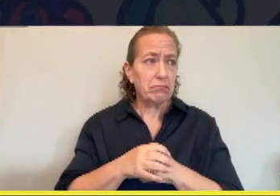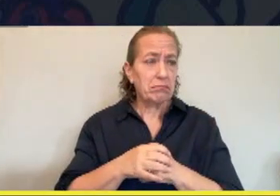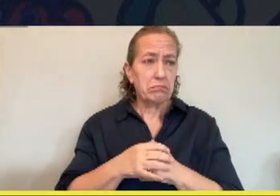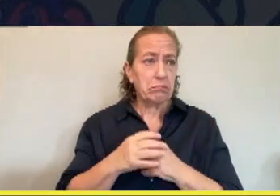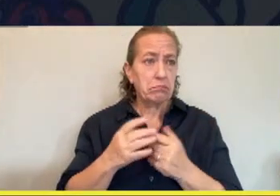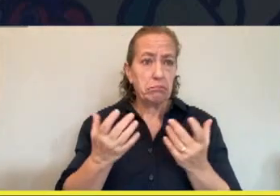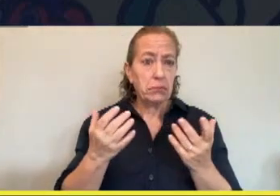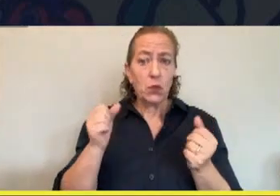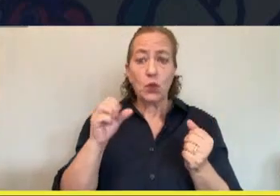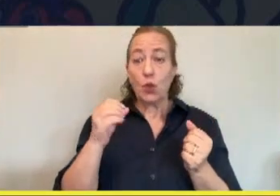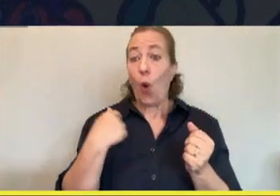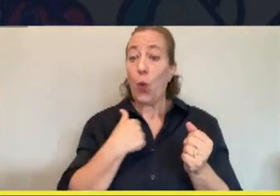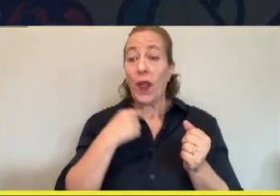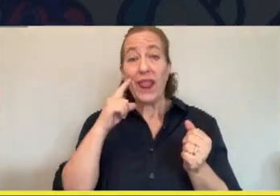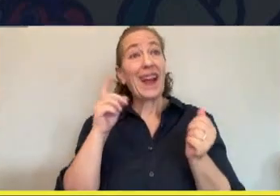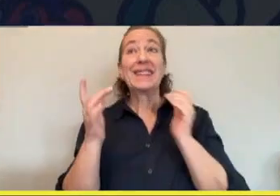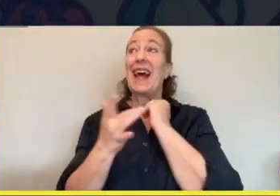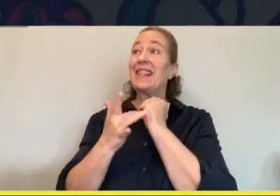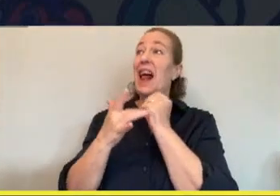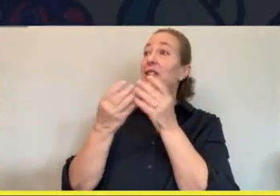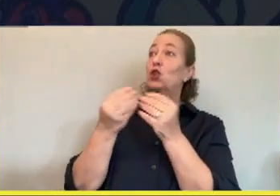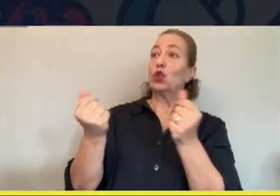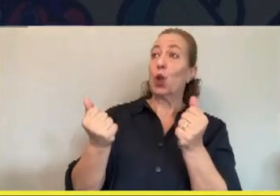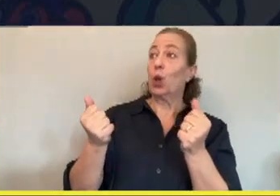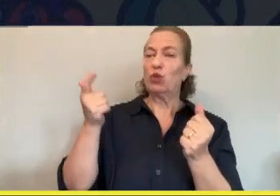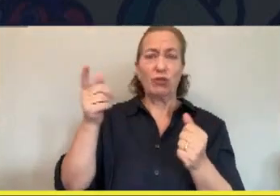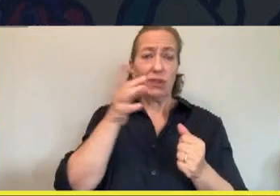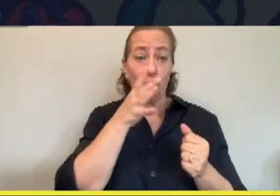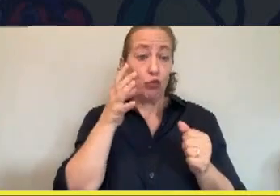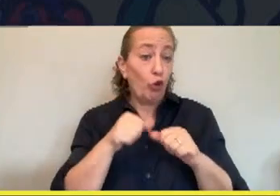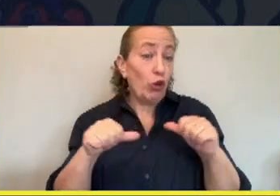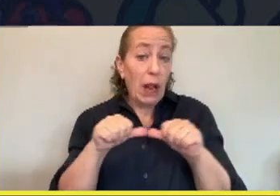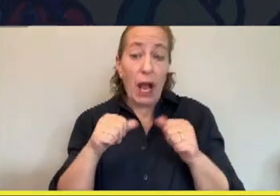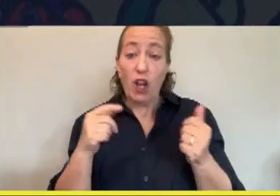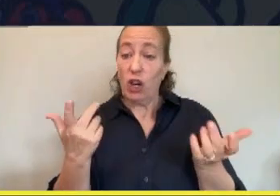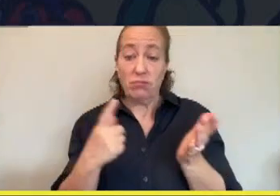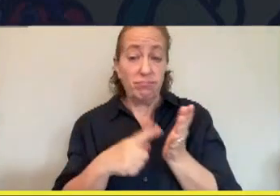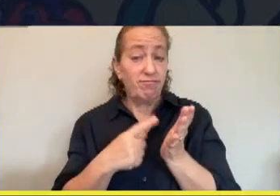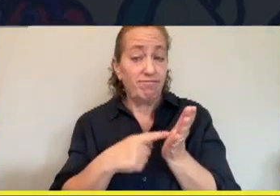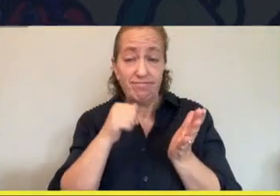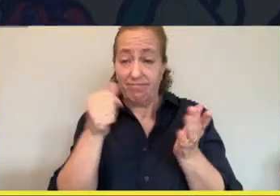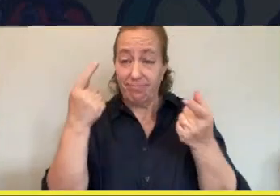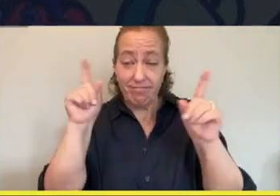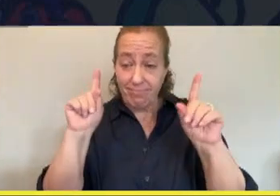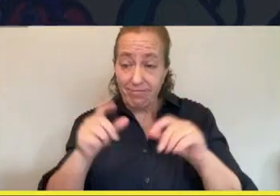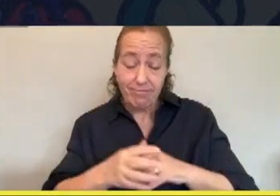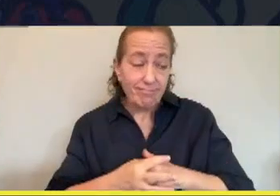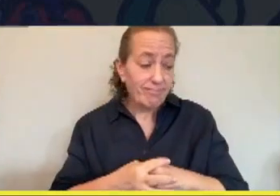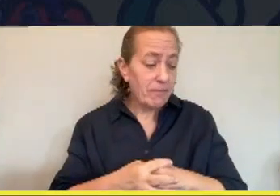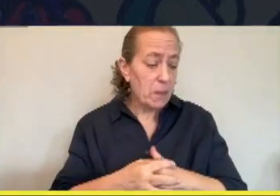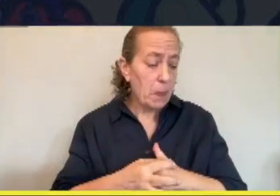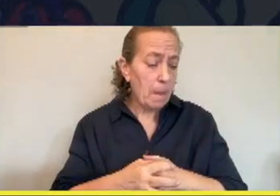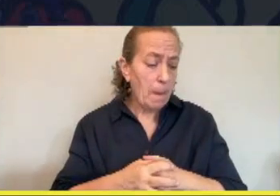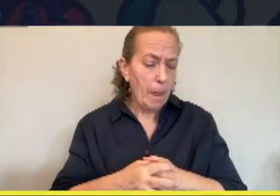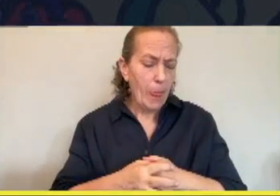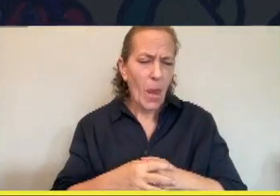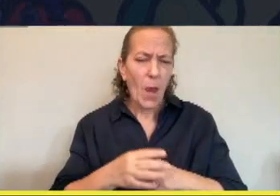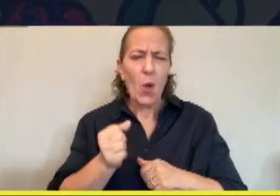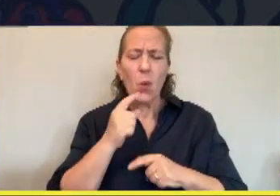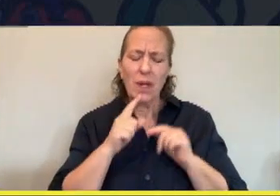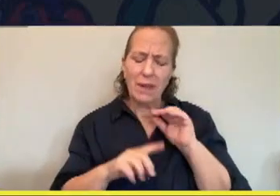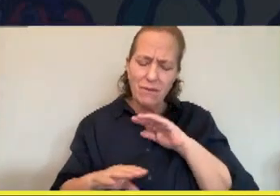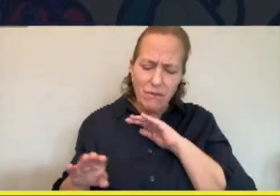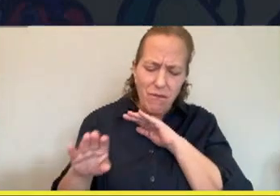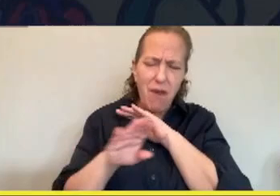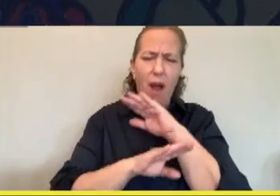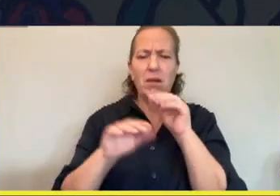always work in rural areas. We need fundamental changes to our model of funding as